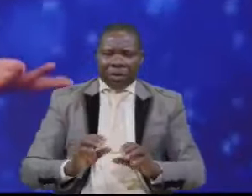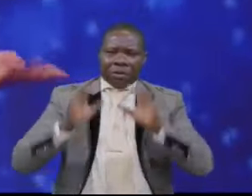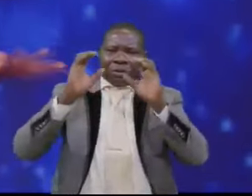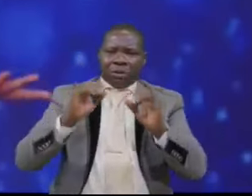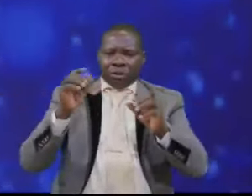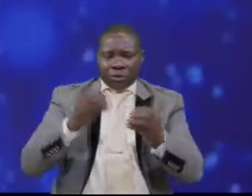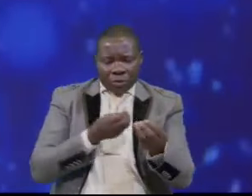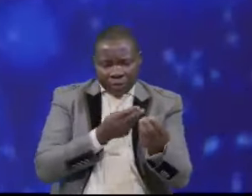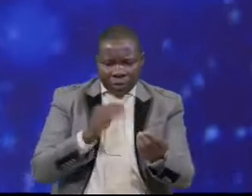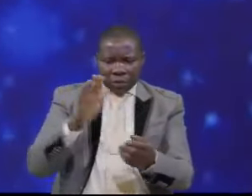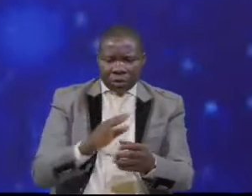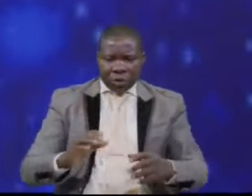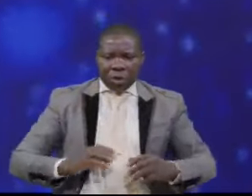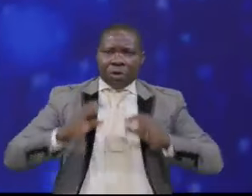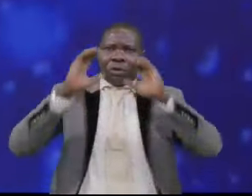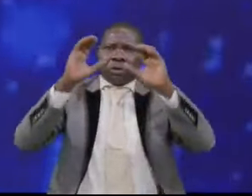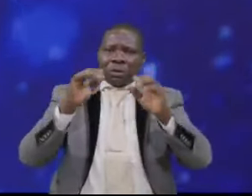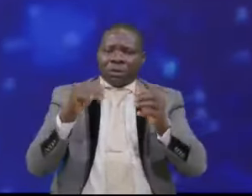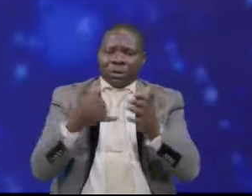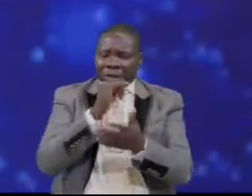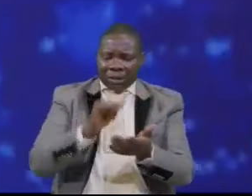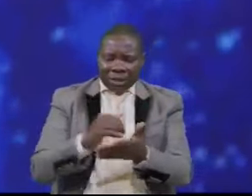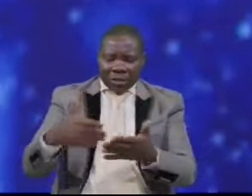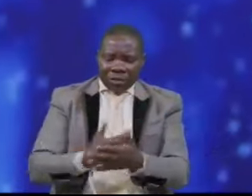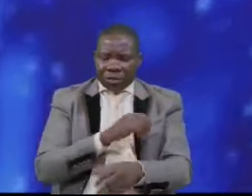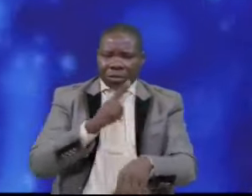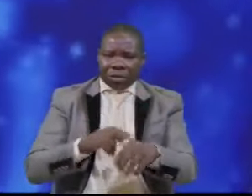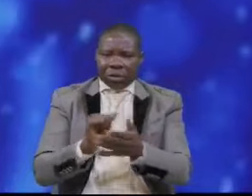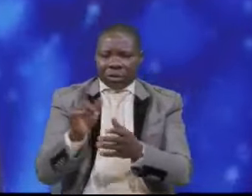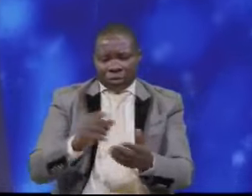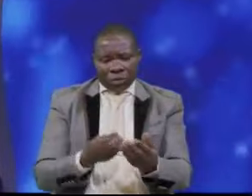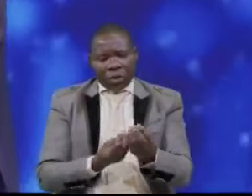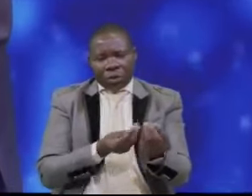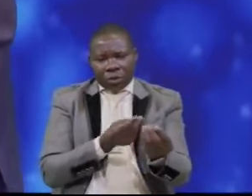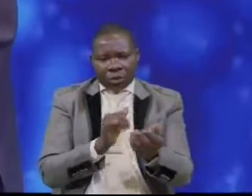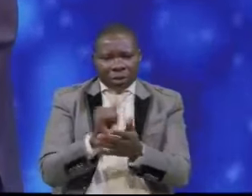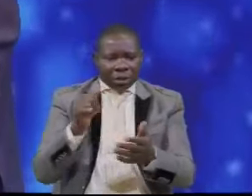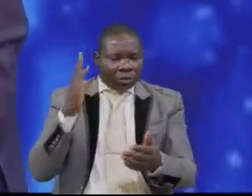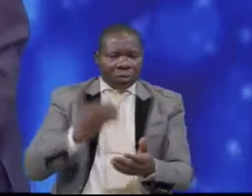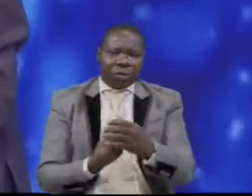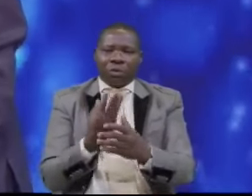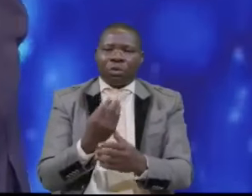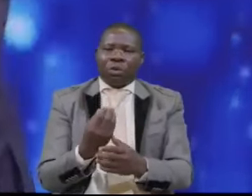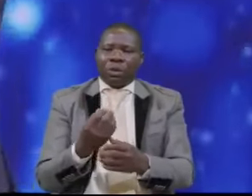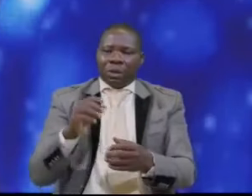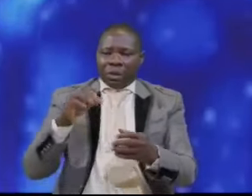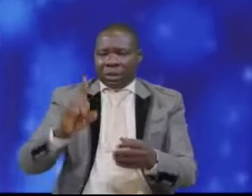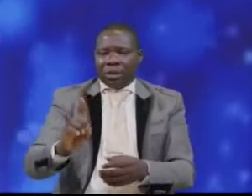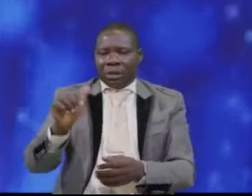that nature that you nurture that will grow up. Daniel, D, A, N,